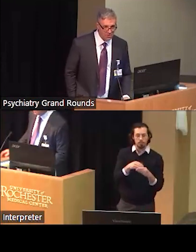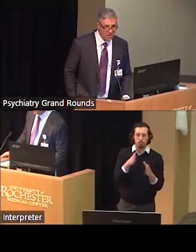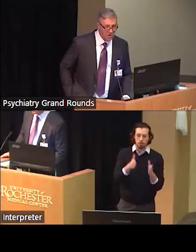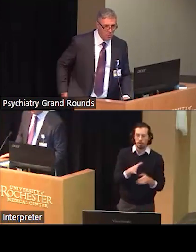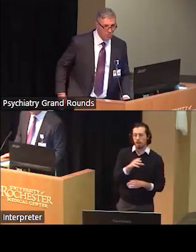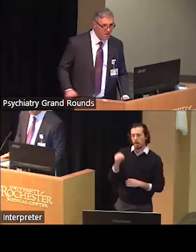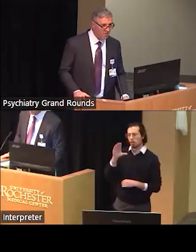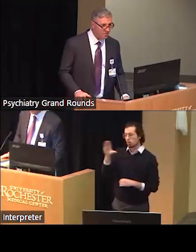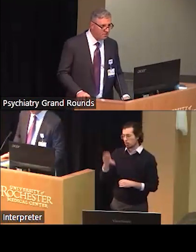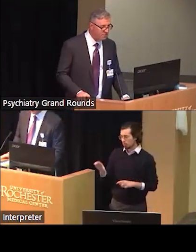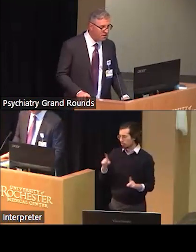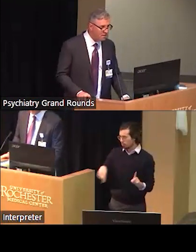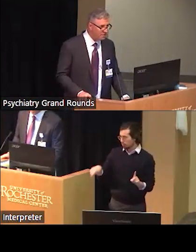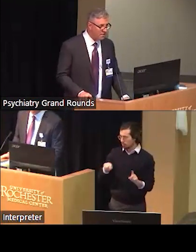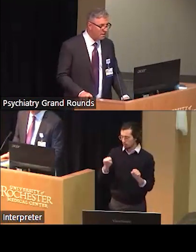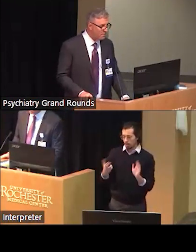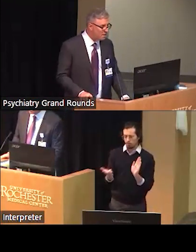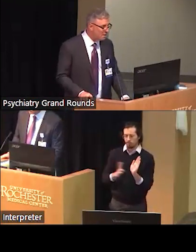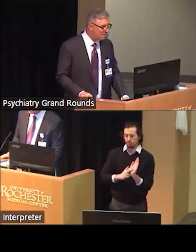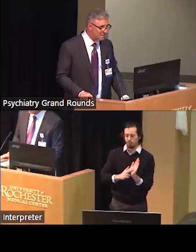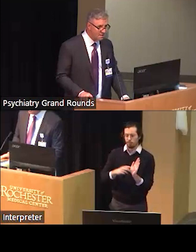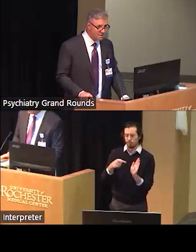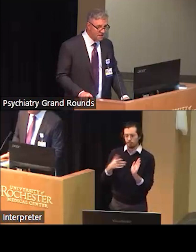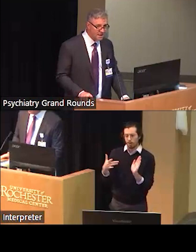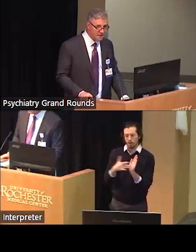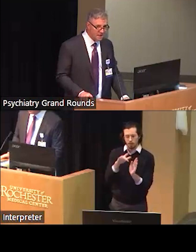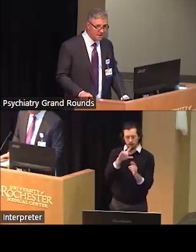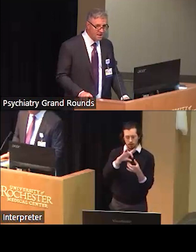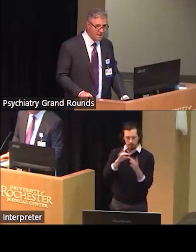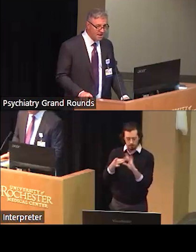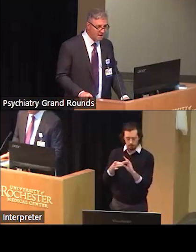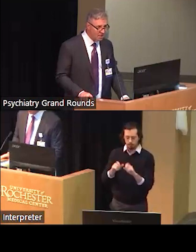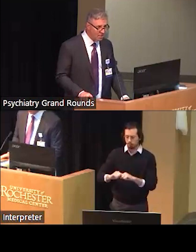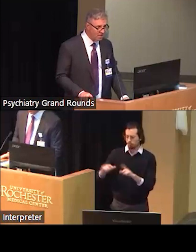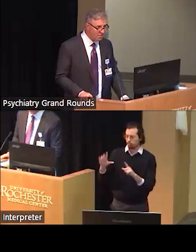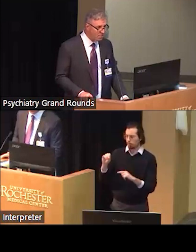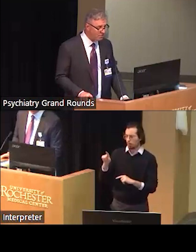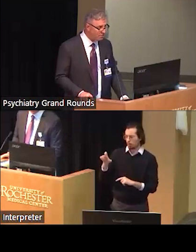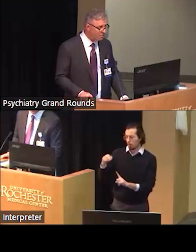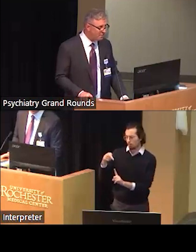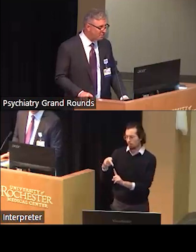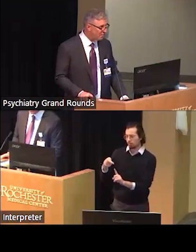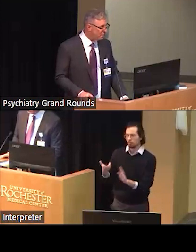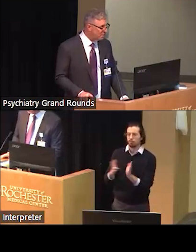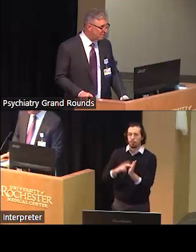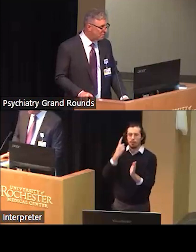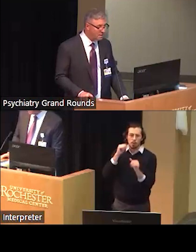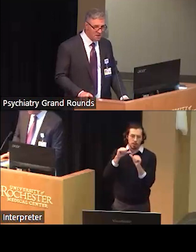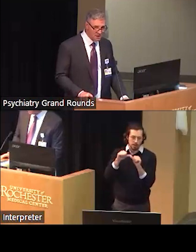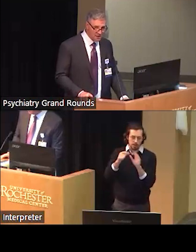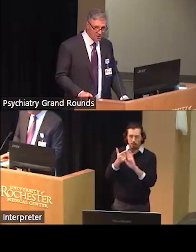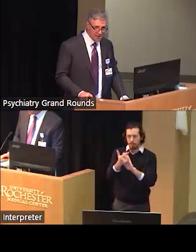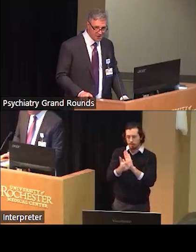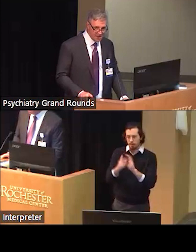on Zoom, you will be able to fill out, click a link and get a code in order to register for